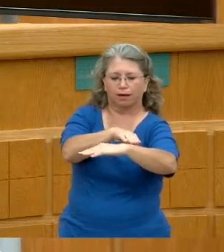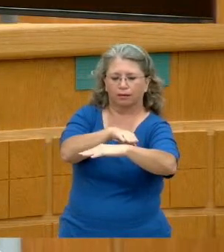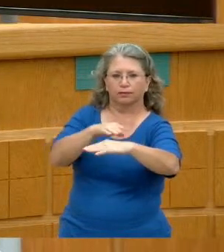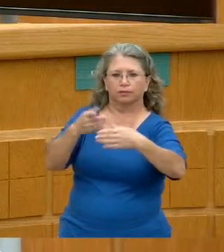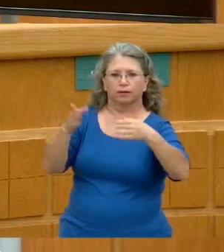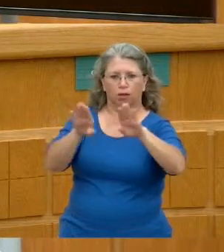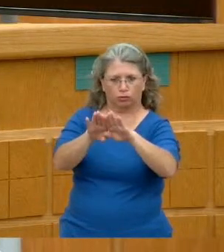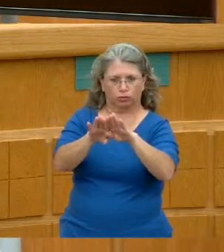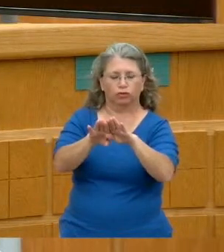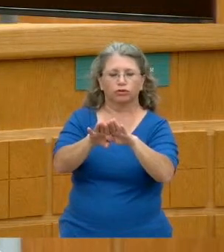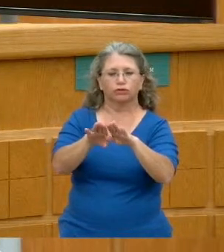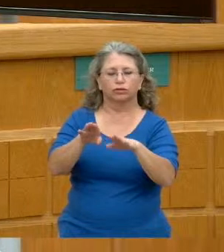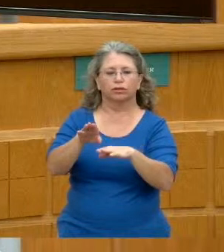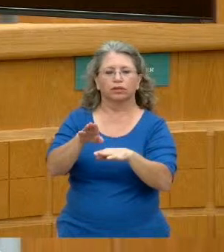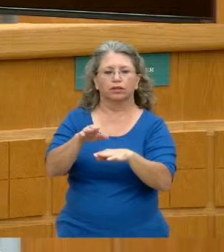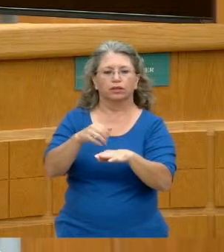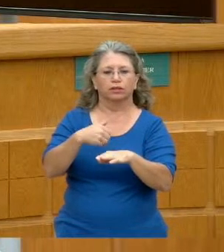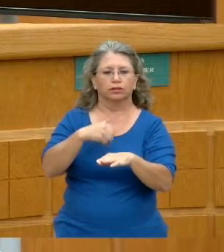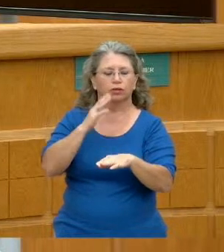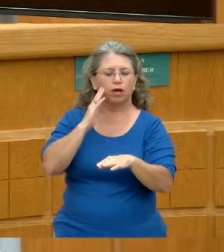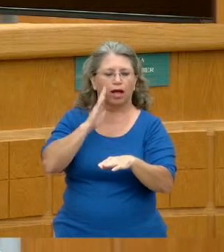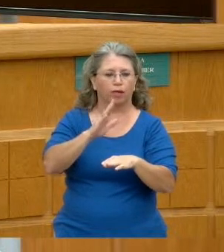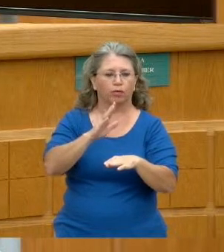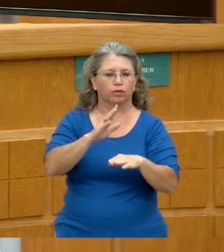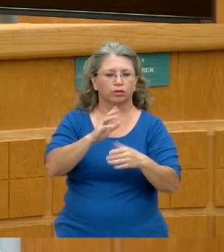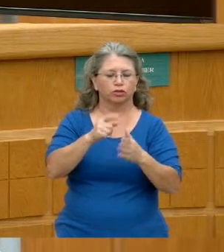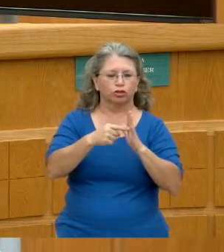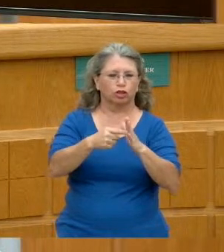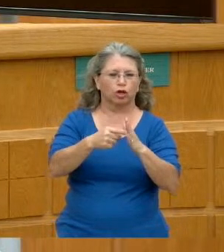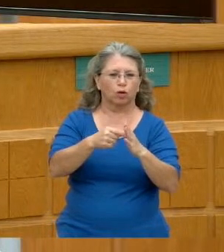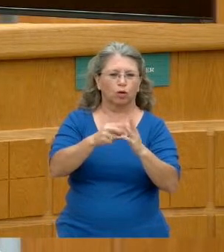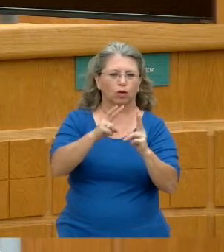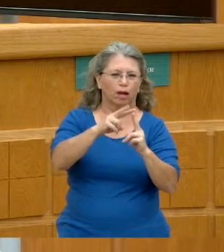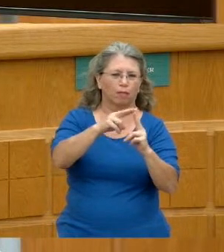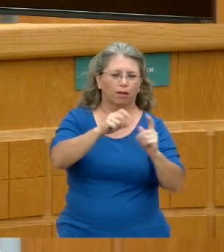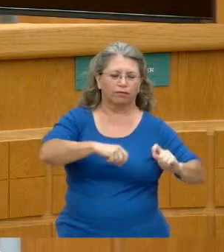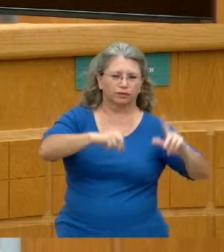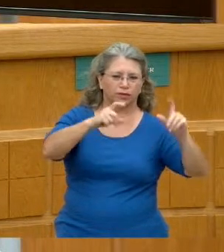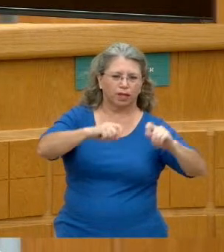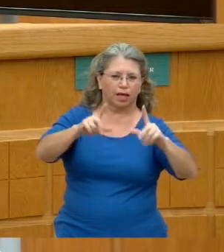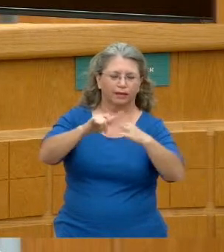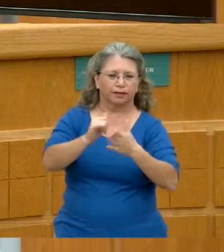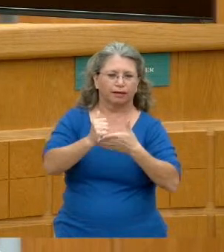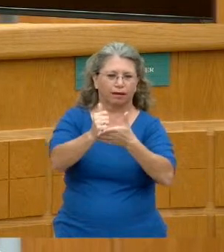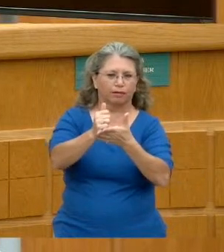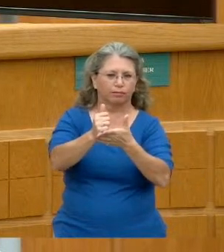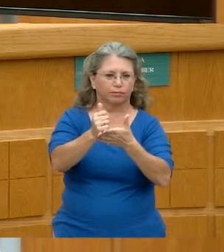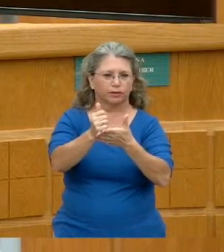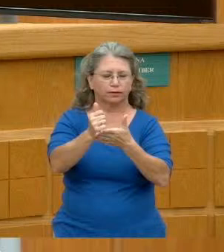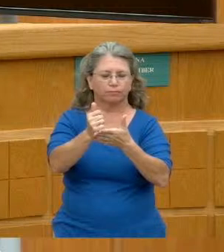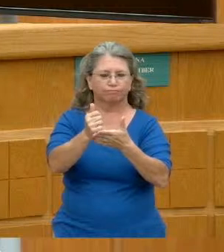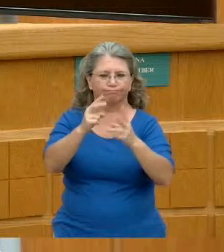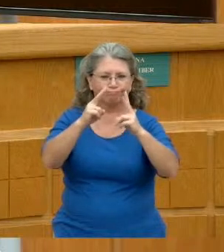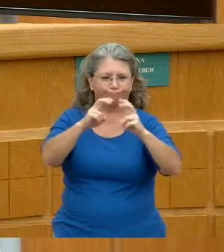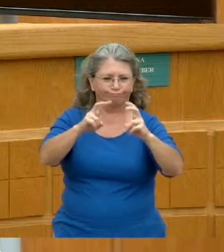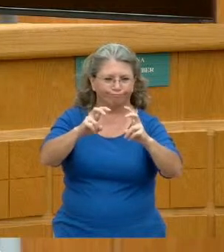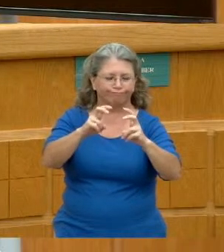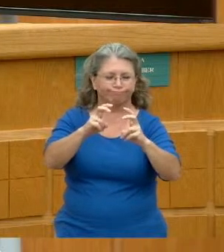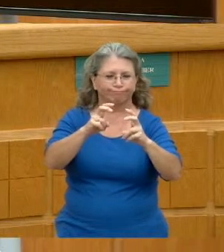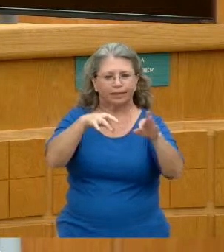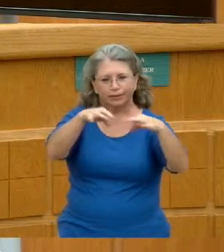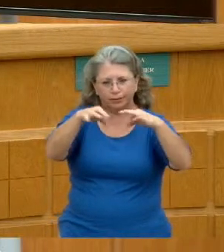of screenshots that helps break it down and gives the community a better understanding of what we're doing over